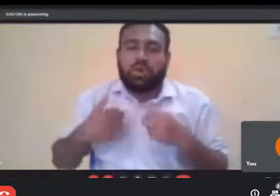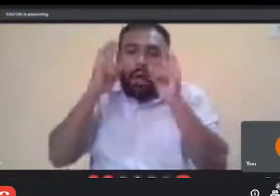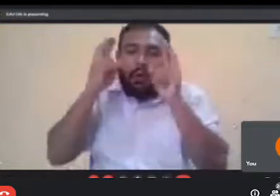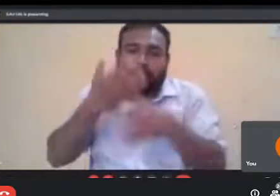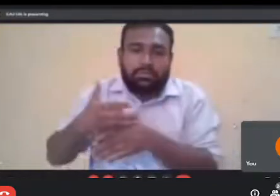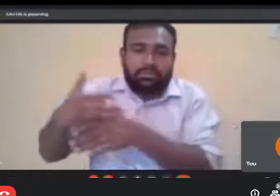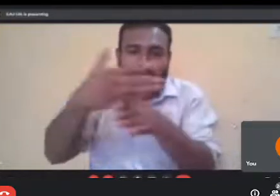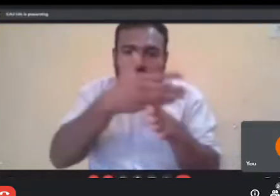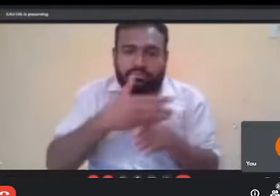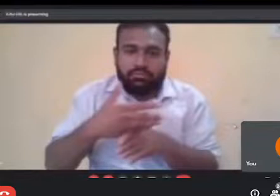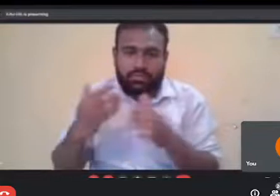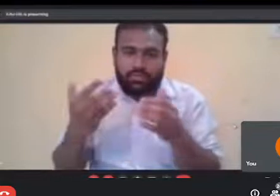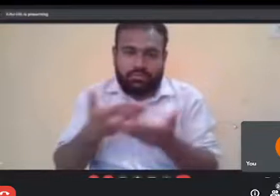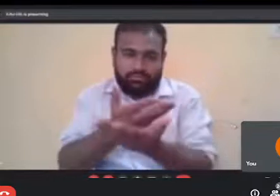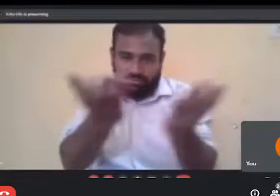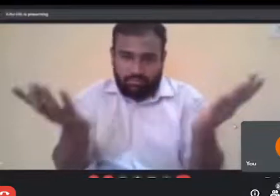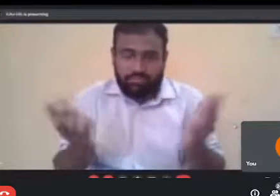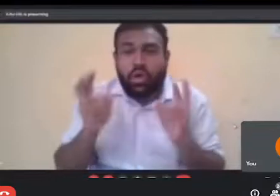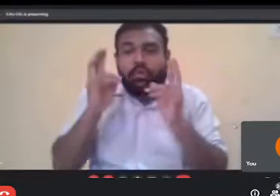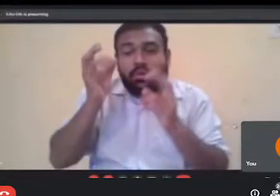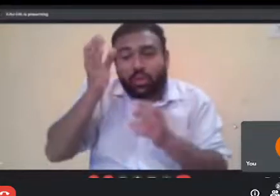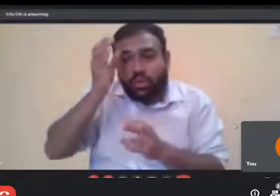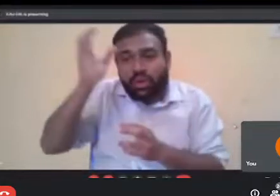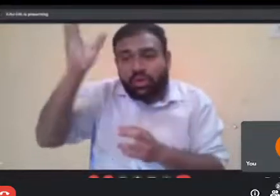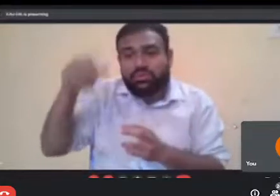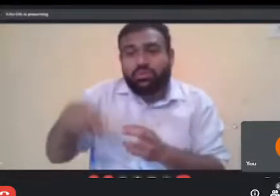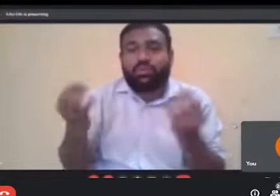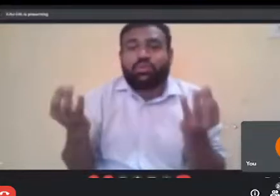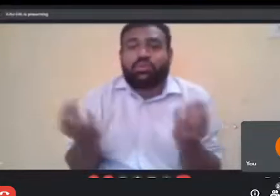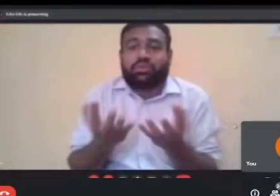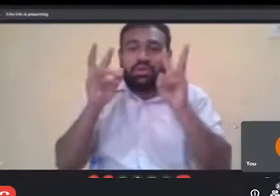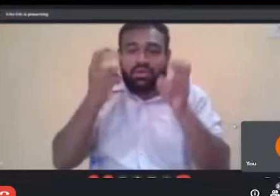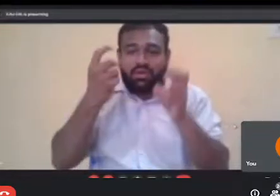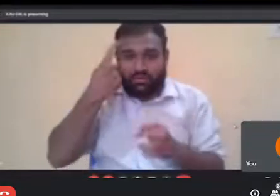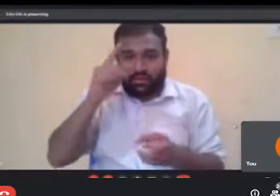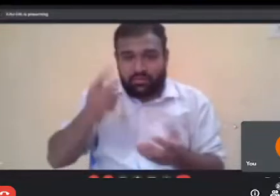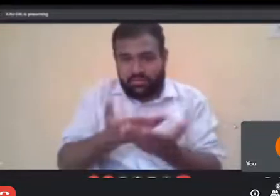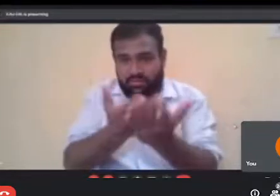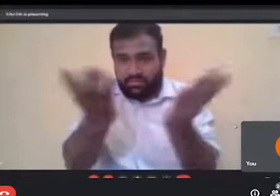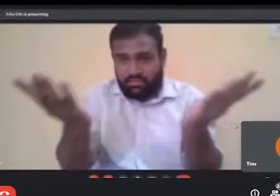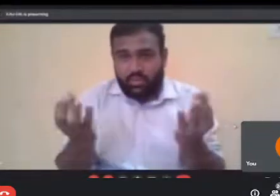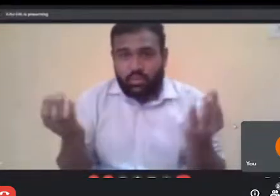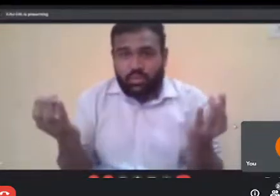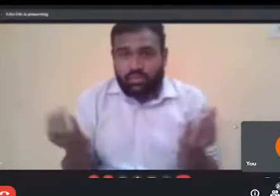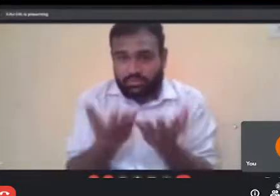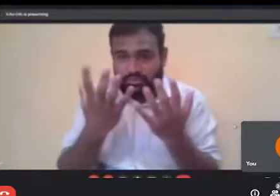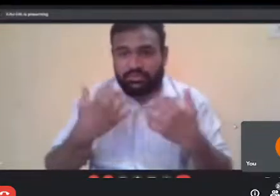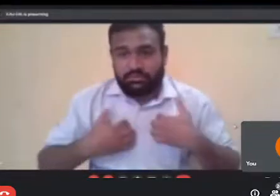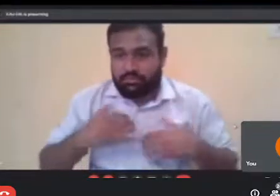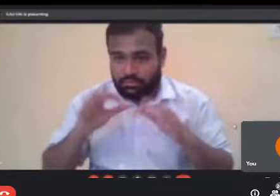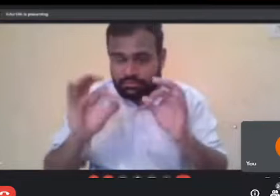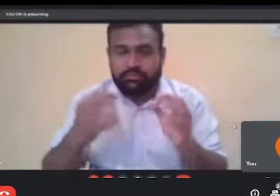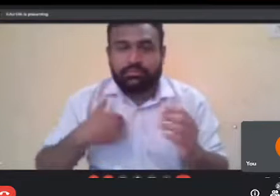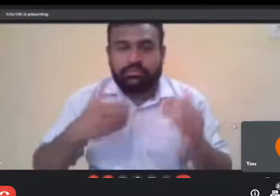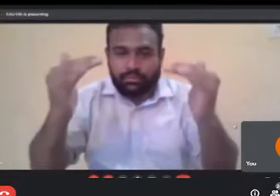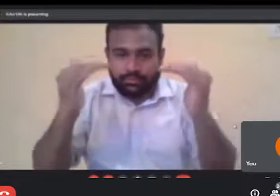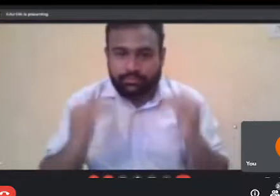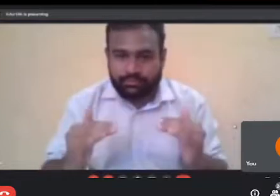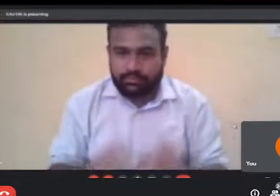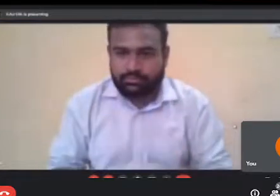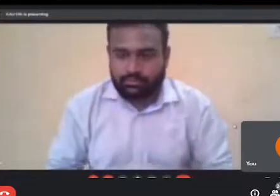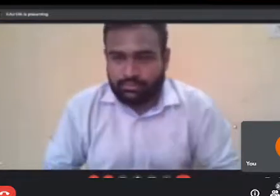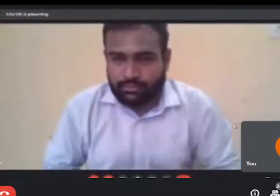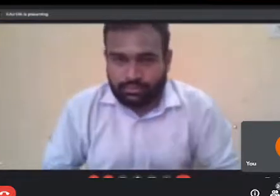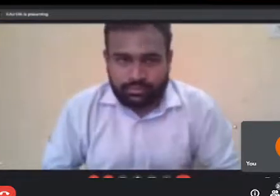that yes, this is about the game called the EGG, or the English grammar game. This is really interesting,